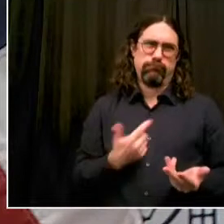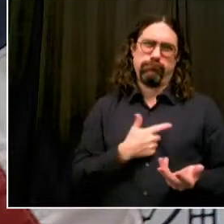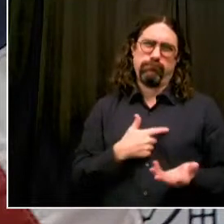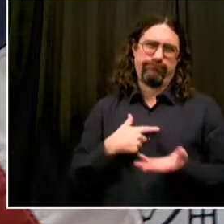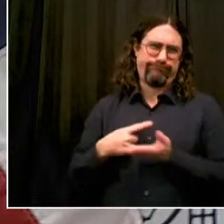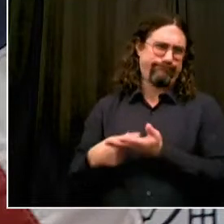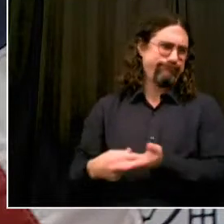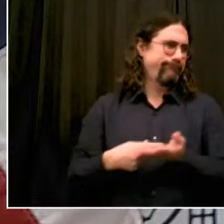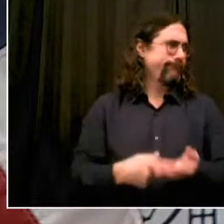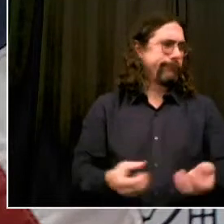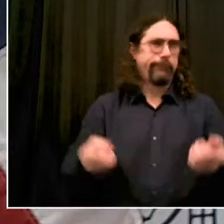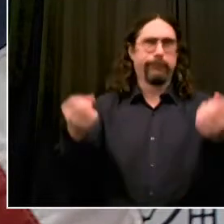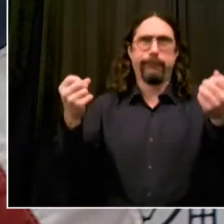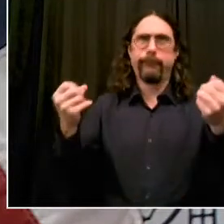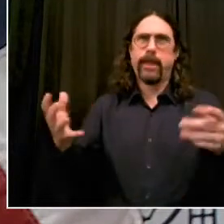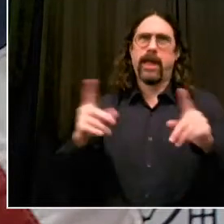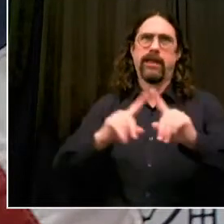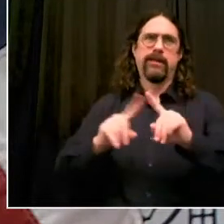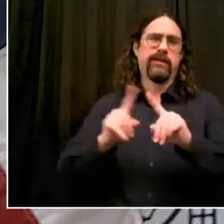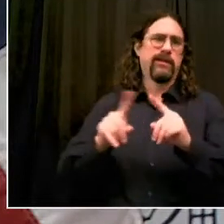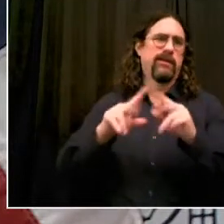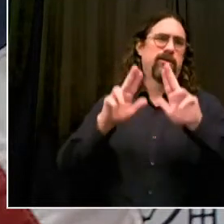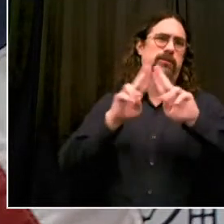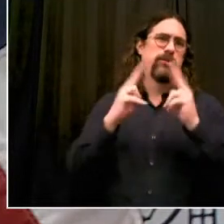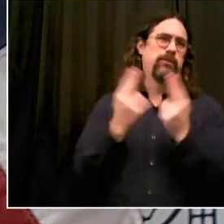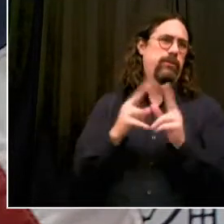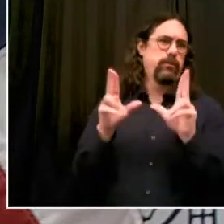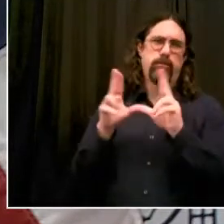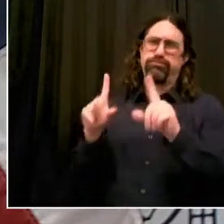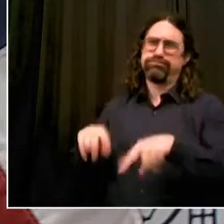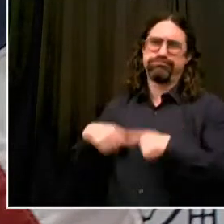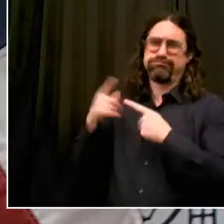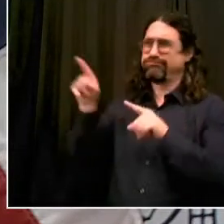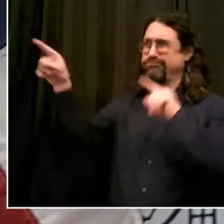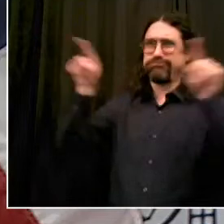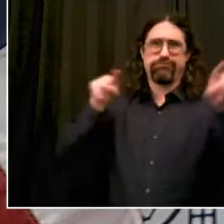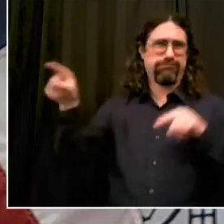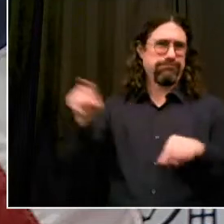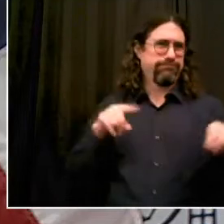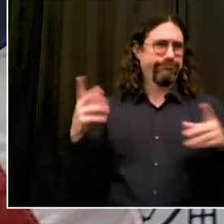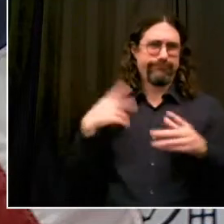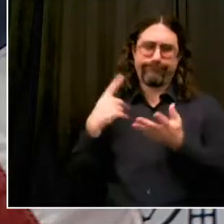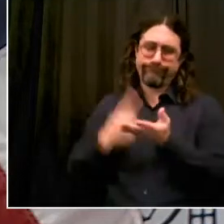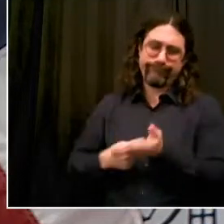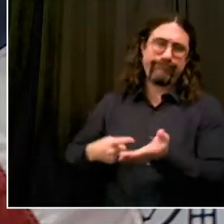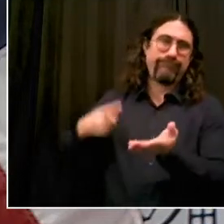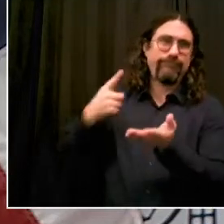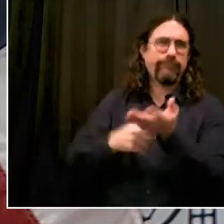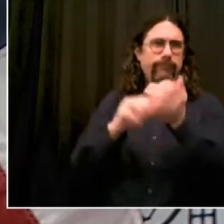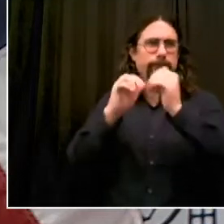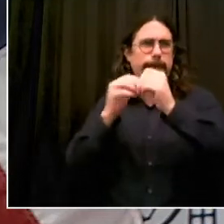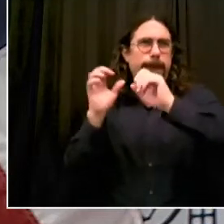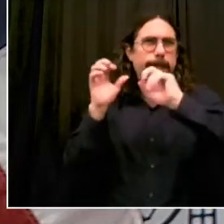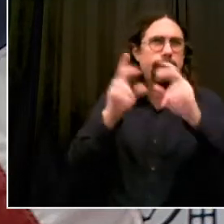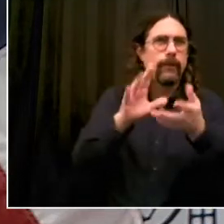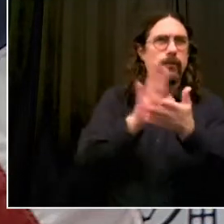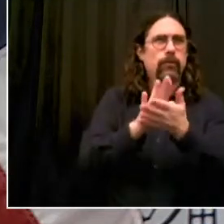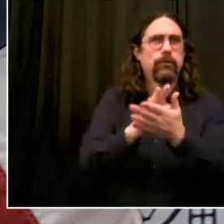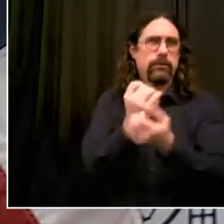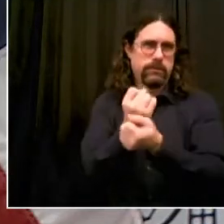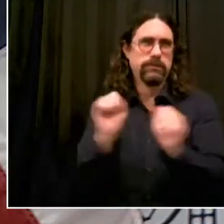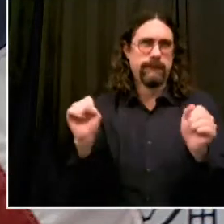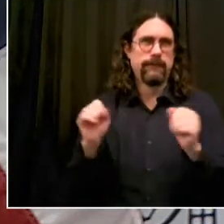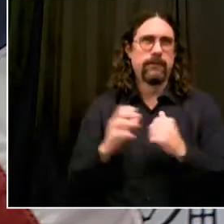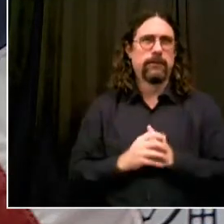is folks wanted school to keep moving forward and be open so long as it could be done safely. There's been a lot